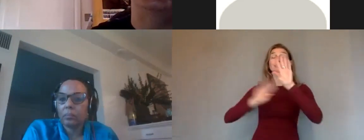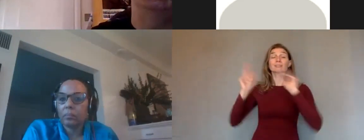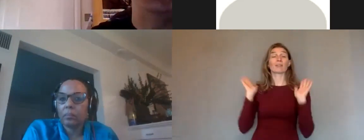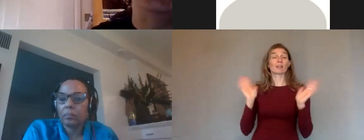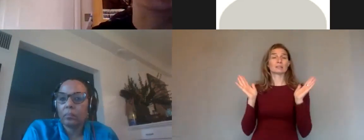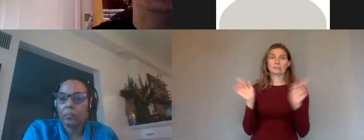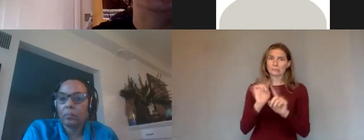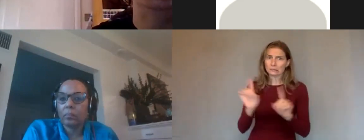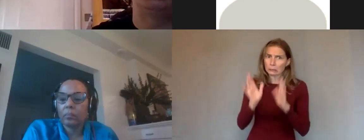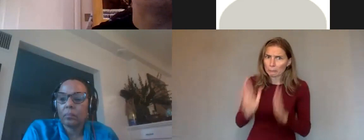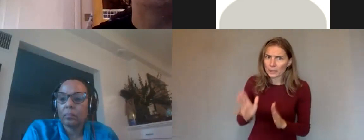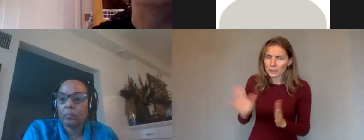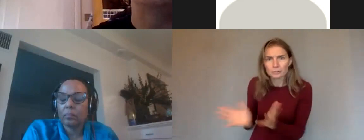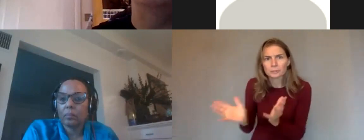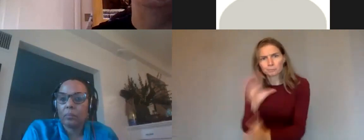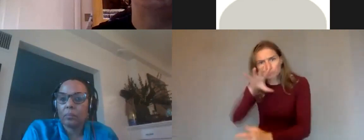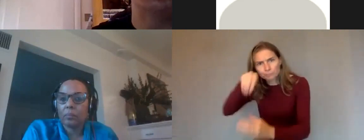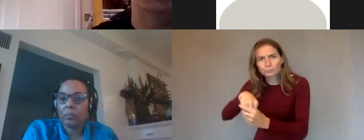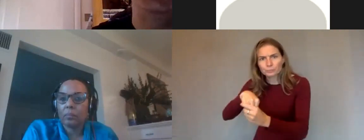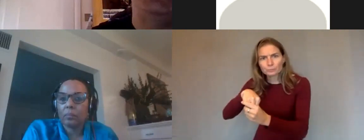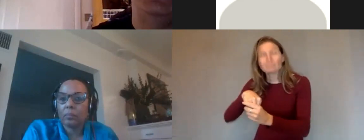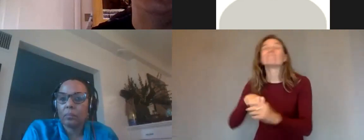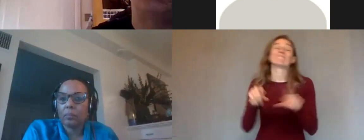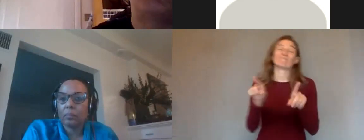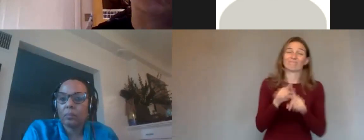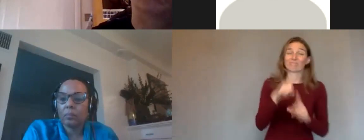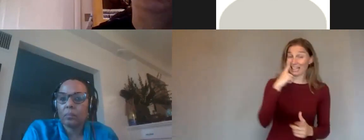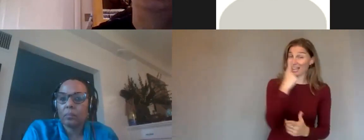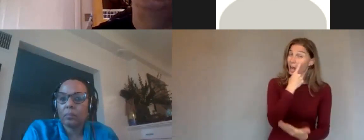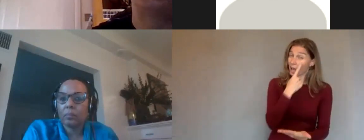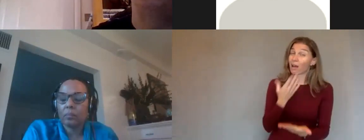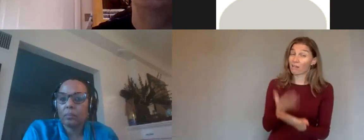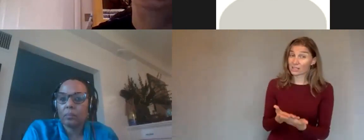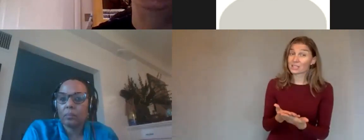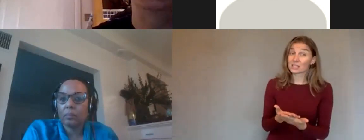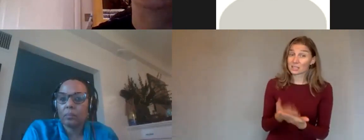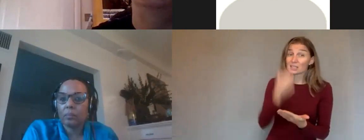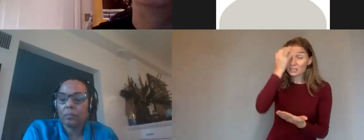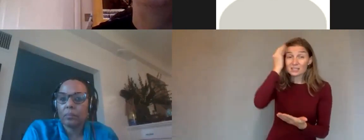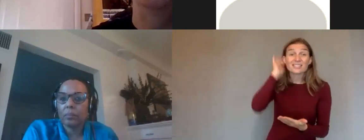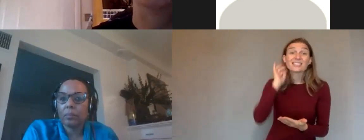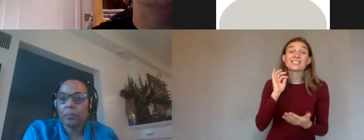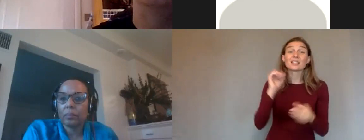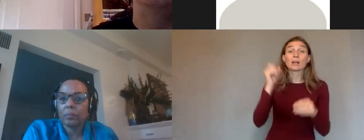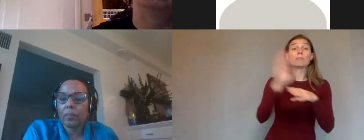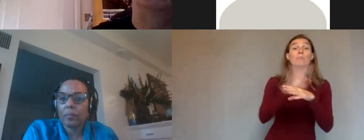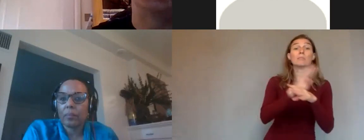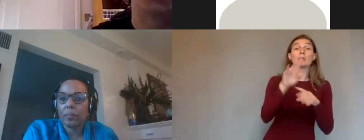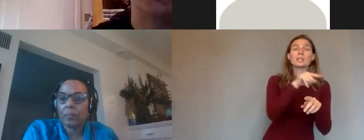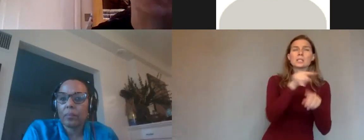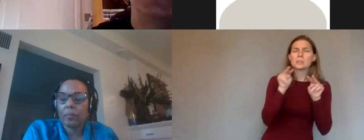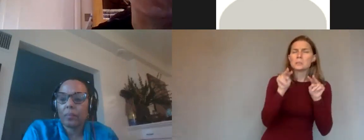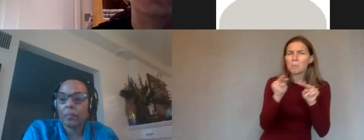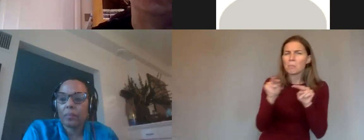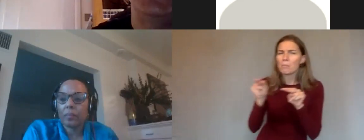evidence that some employers are beginning to trawl social media for all